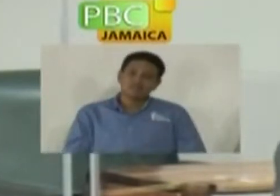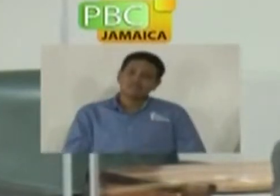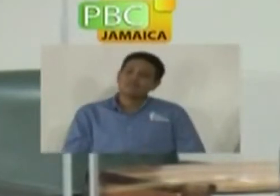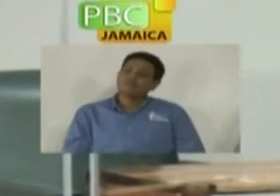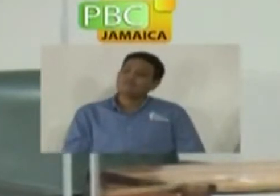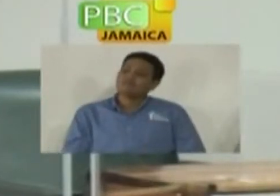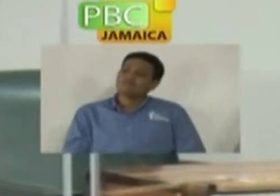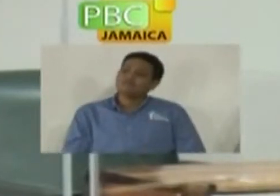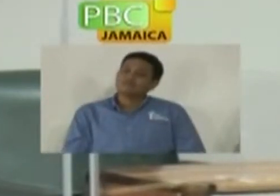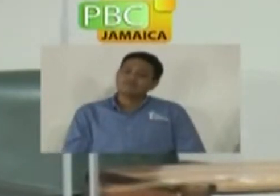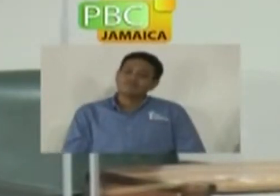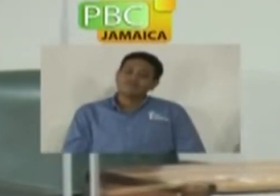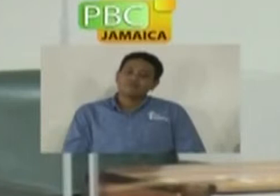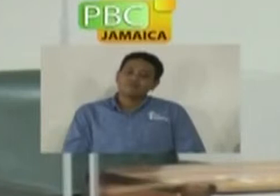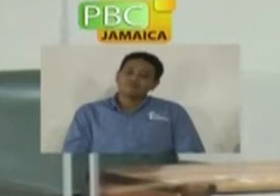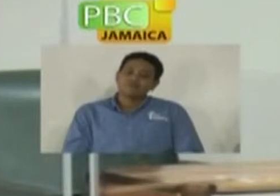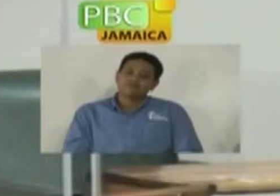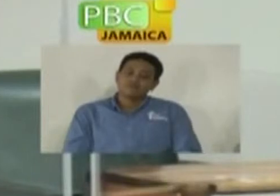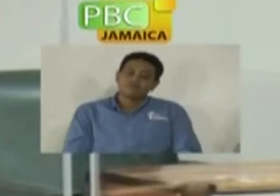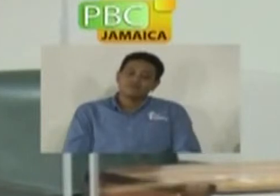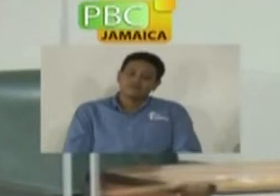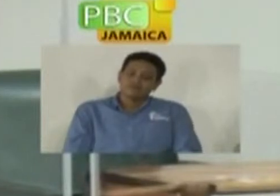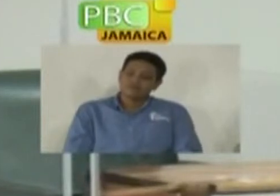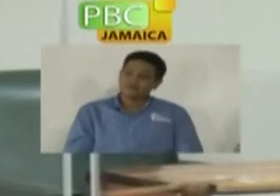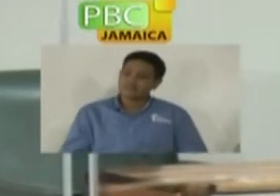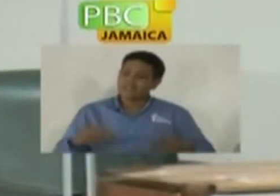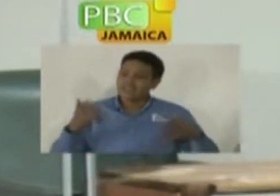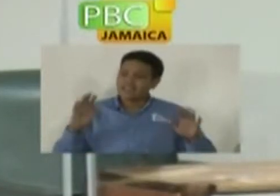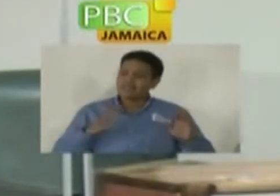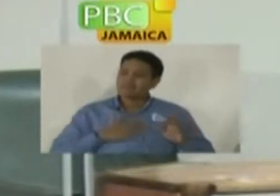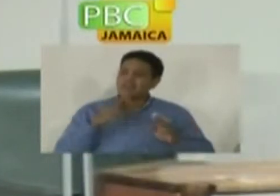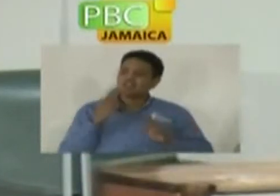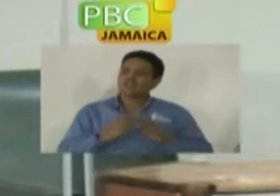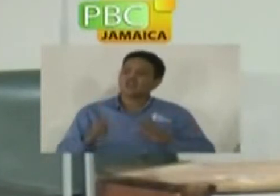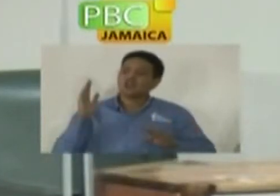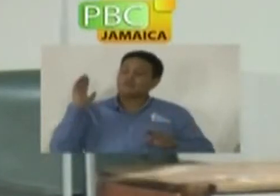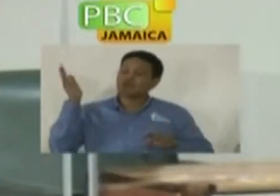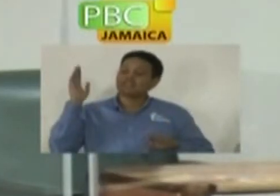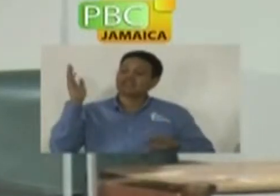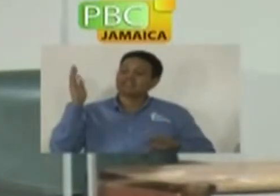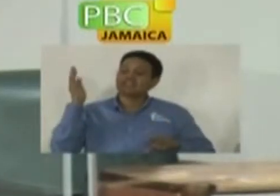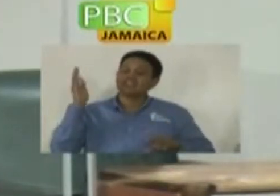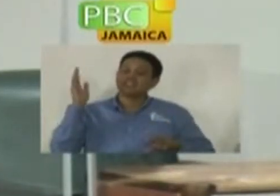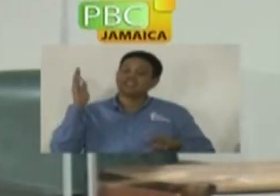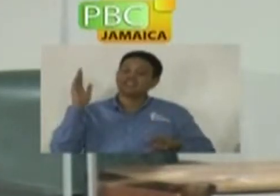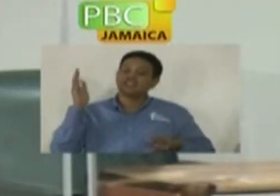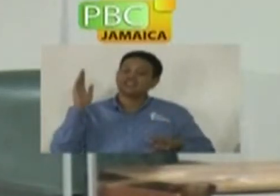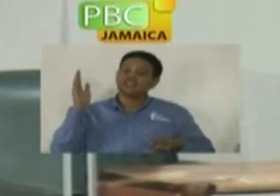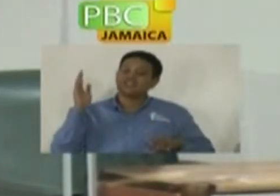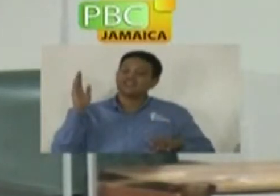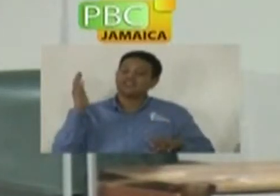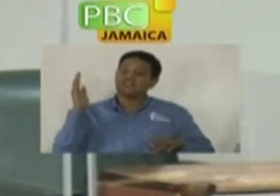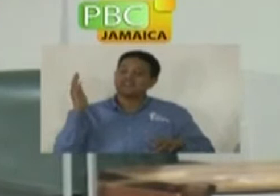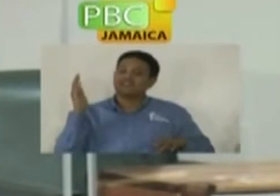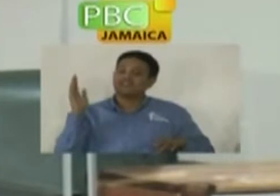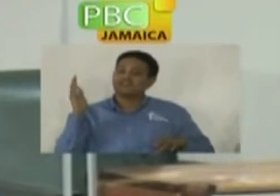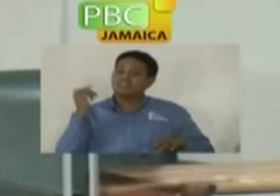And I end, Mr. President, my short presentation by